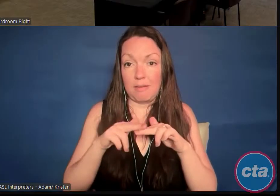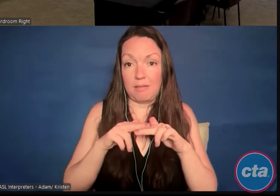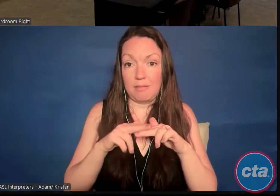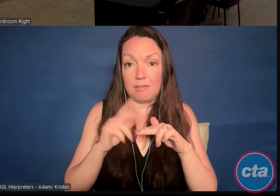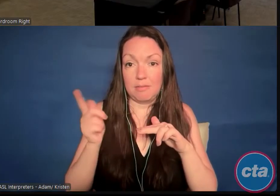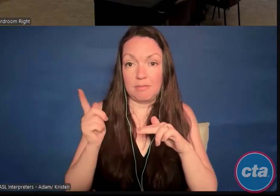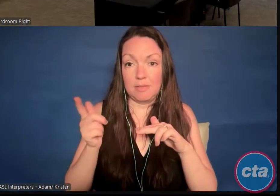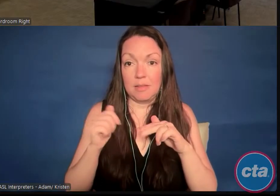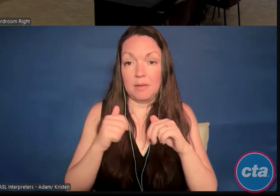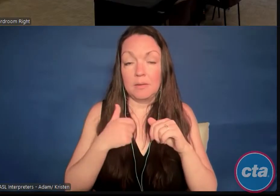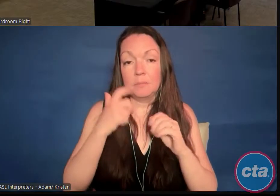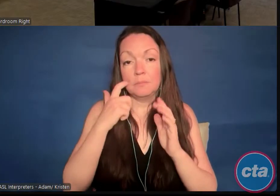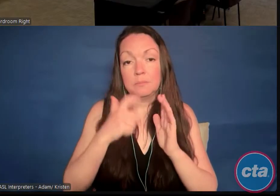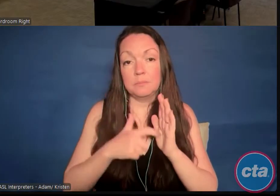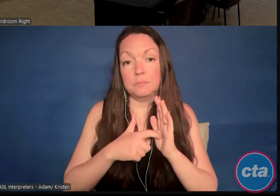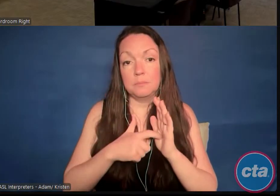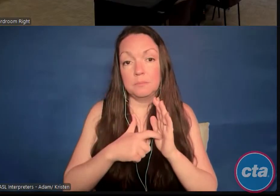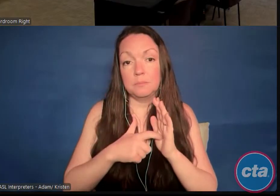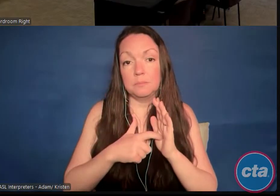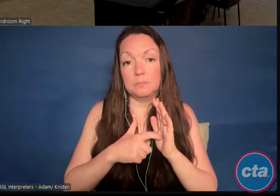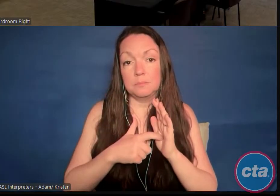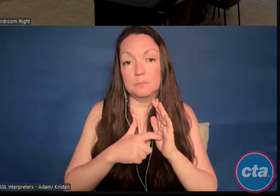I noticed that like the